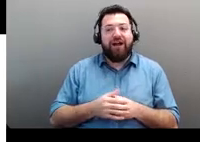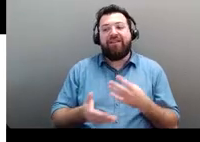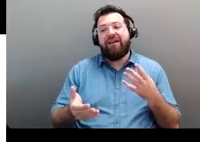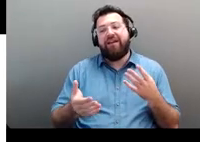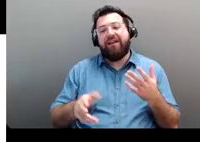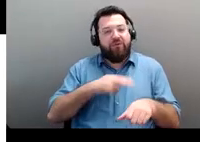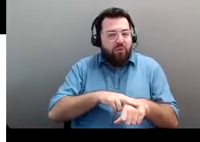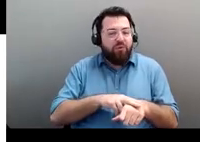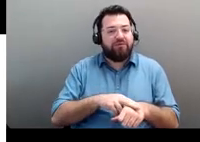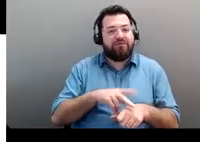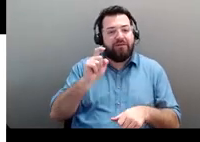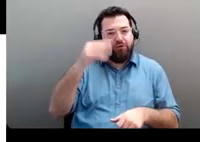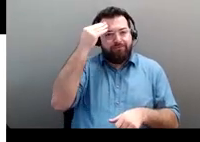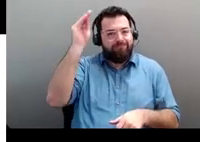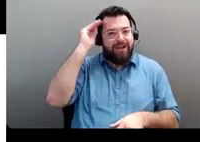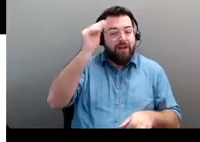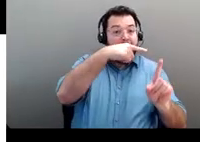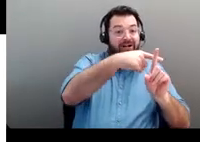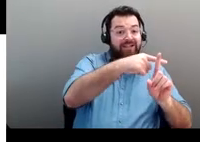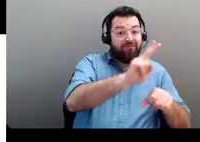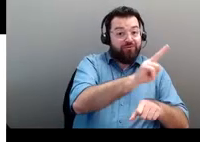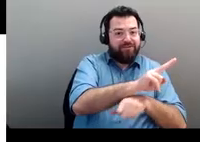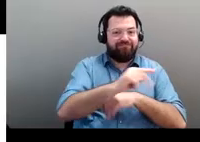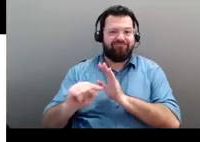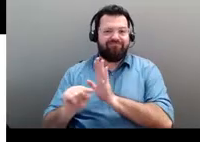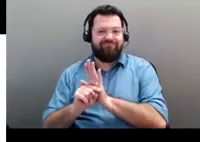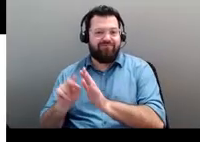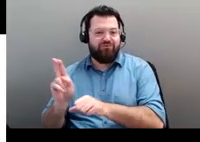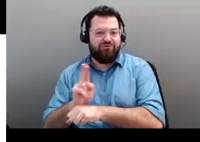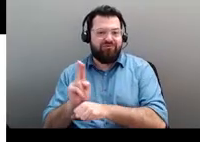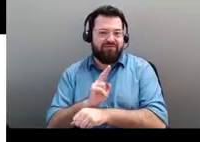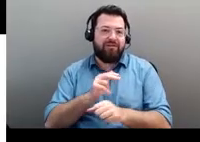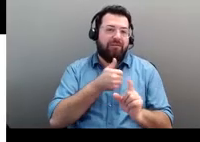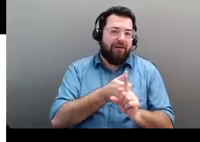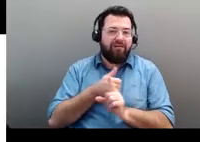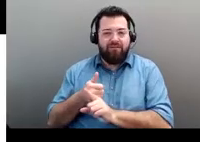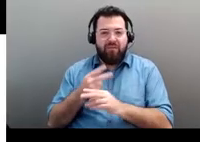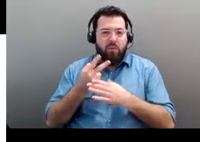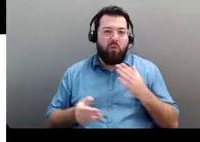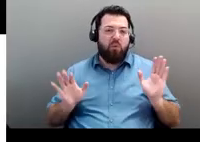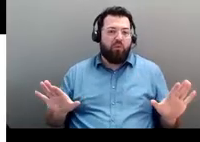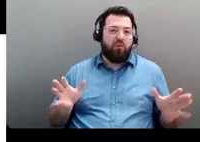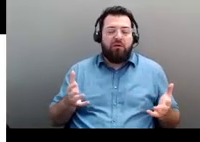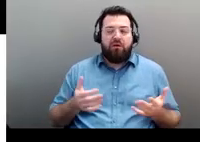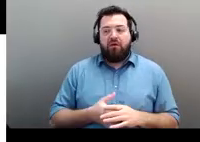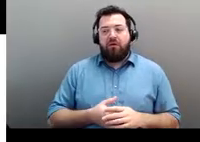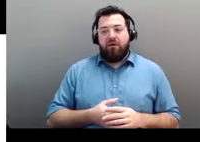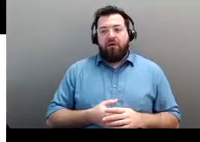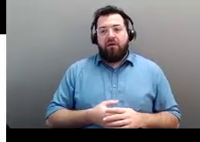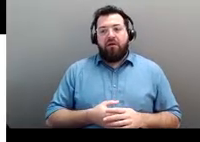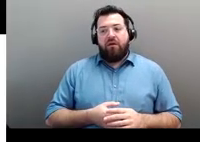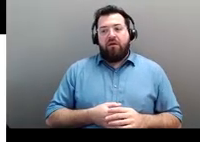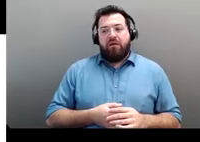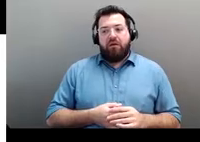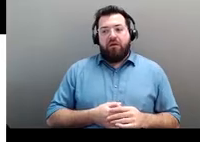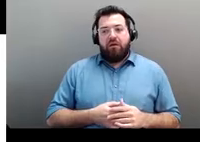of AI, which we'll talk about in the next few slides. Um, yeah, and this